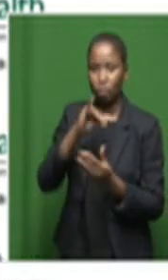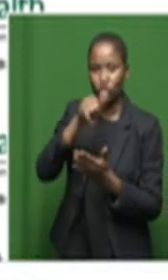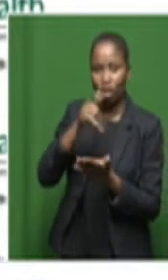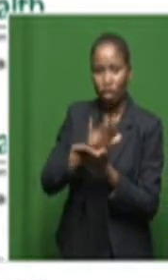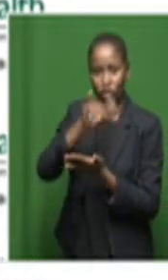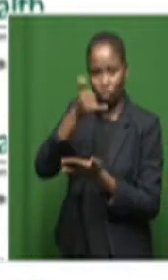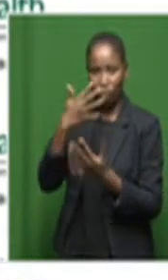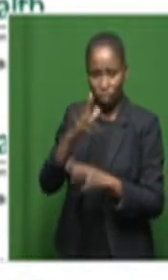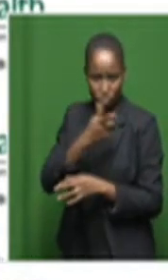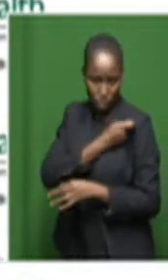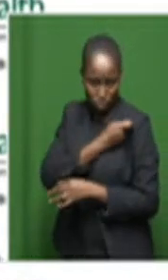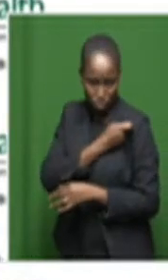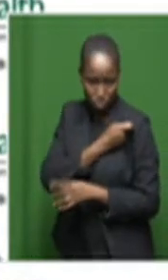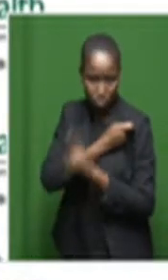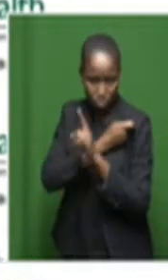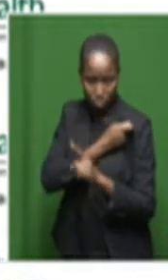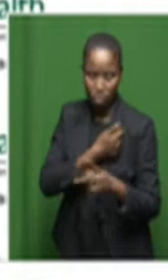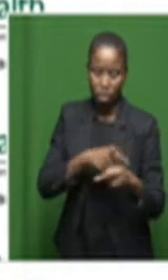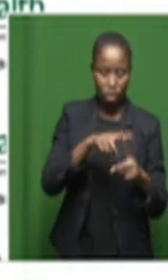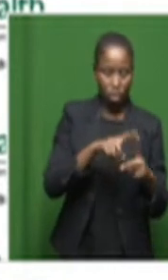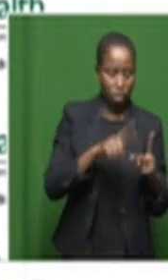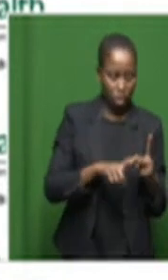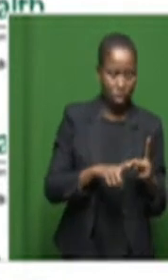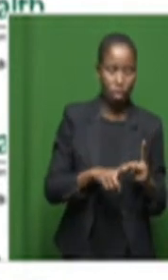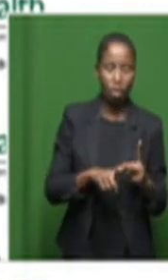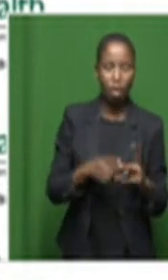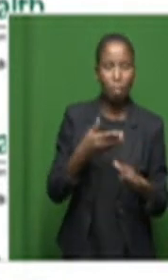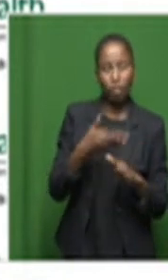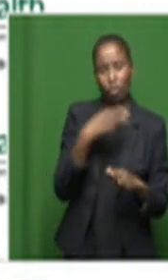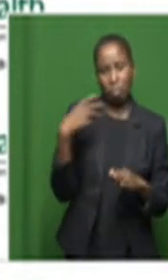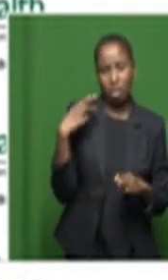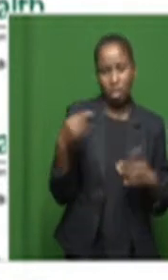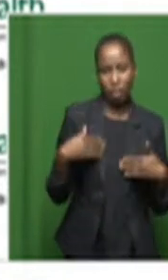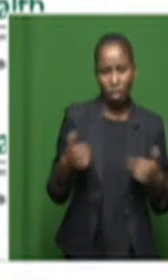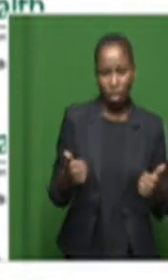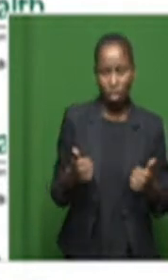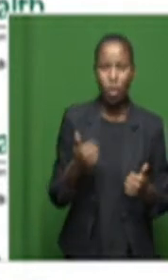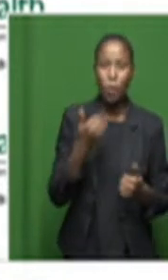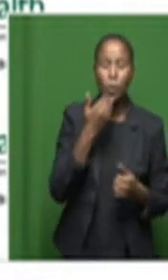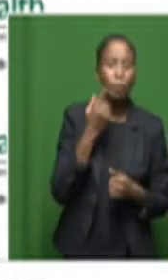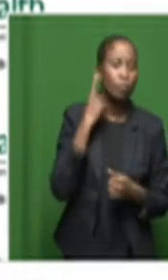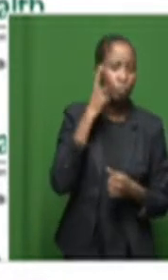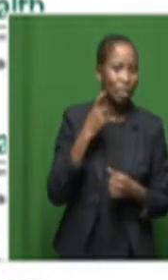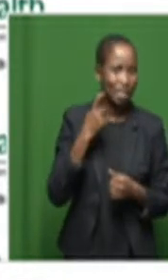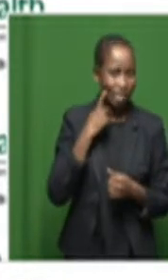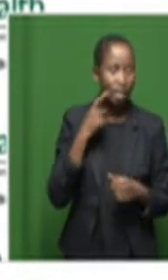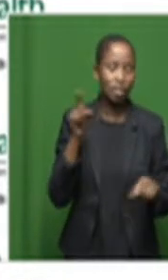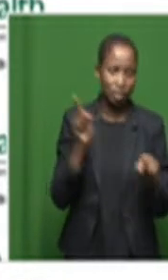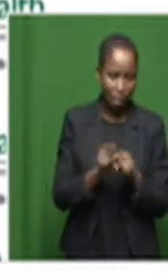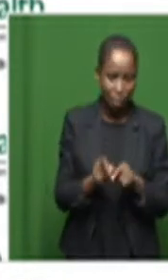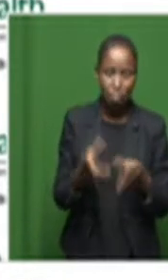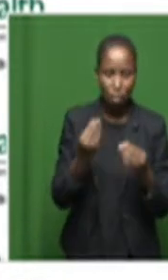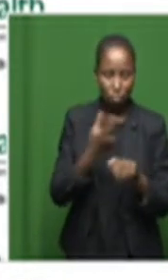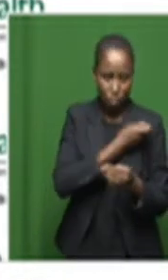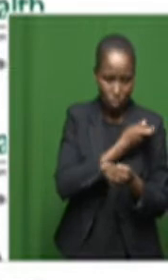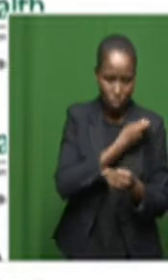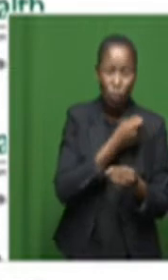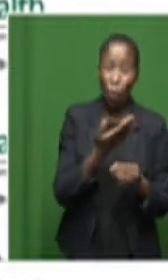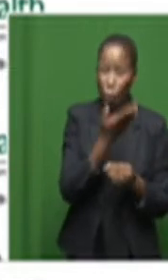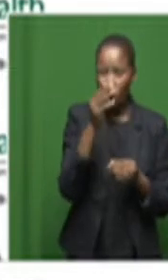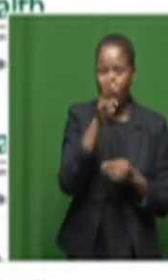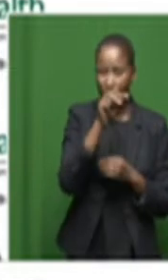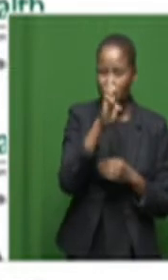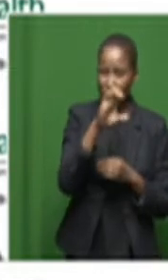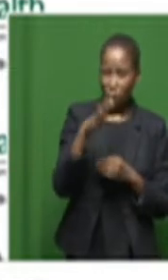and also my predecessor, the former Minister of Health, Dr. Mkhize, also, and all the MECs also